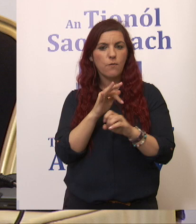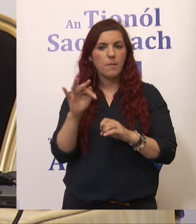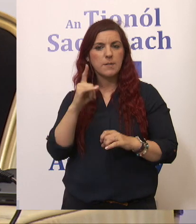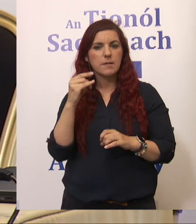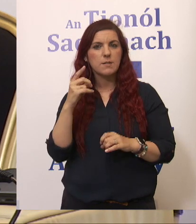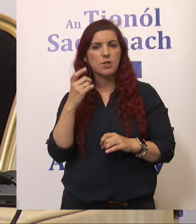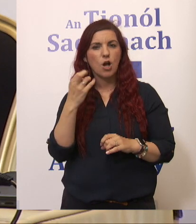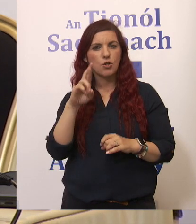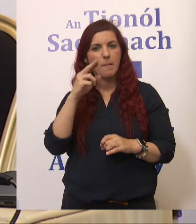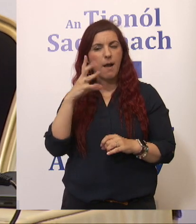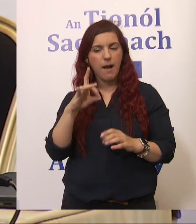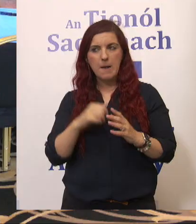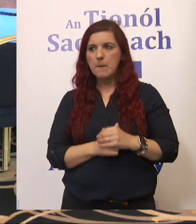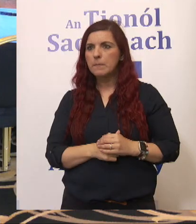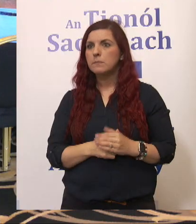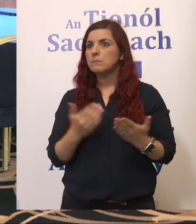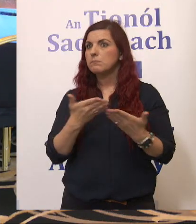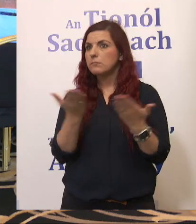Callanan. So over to you.